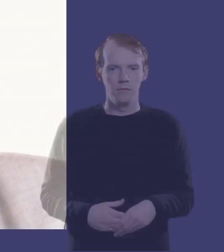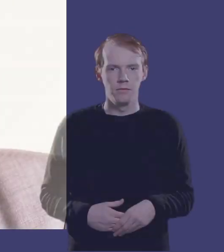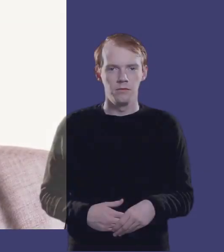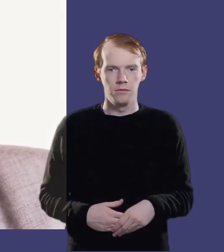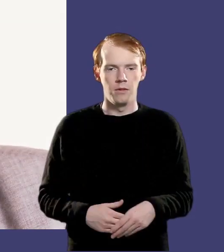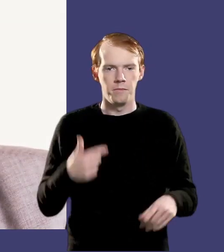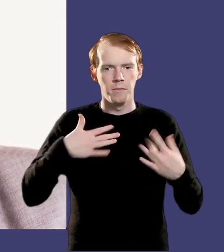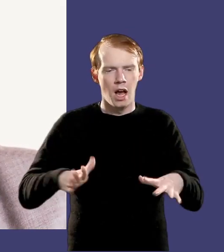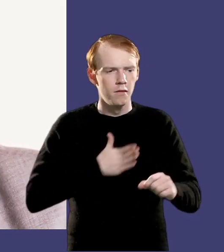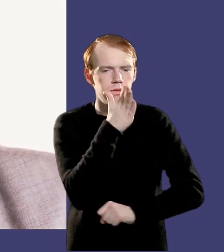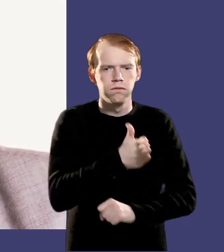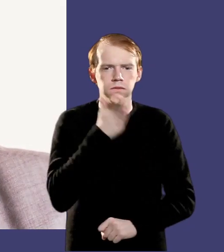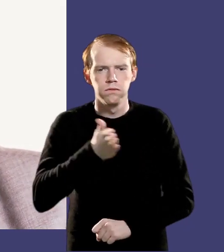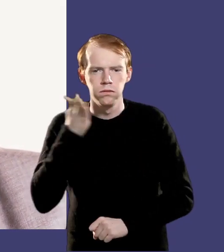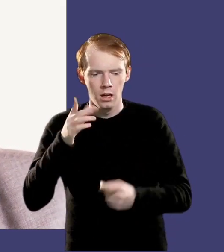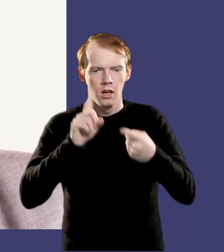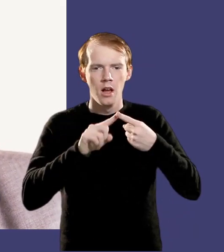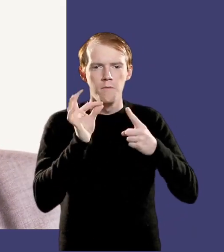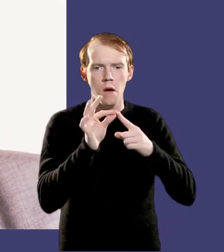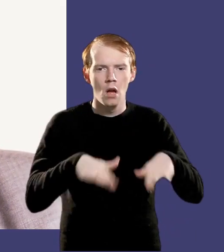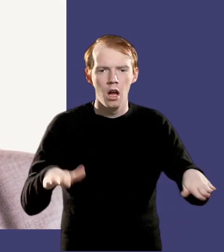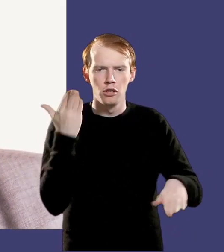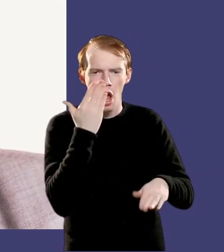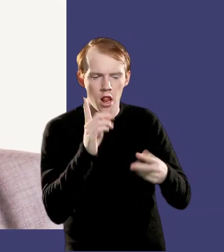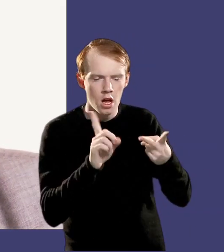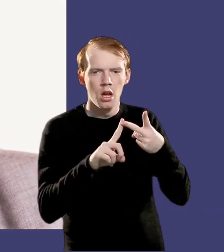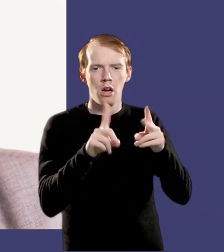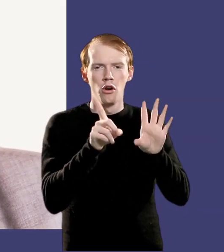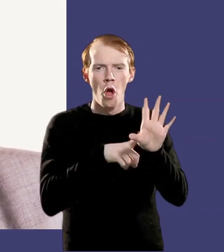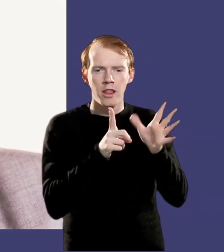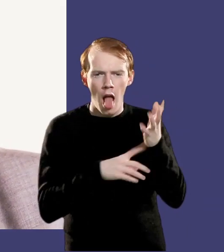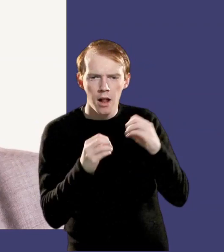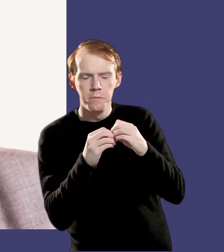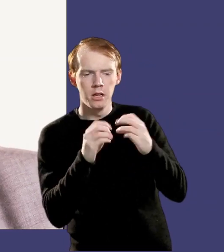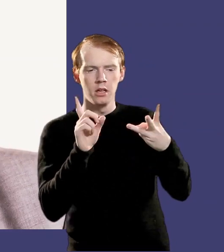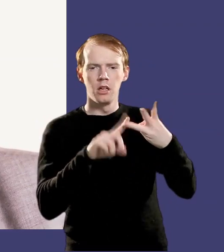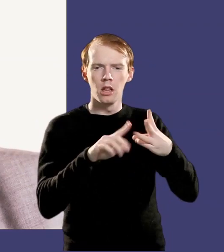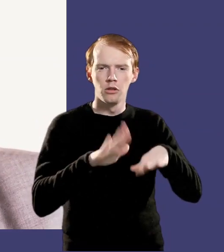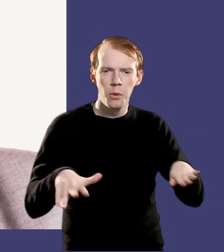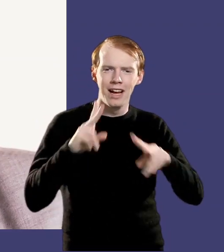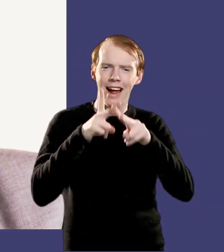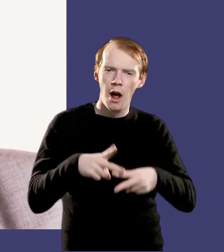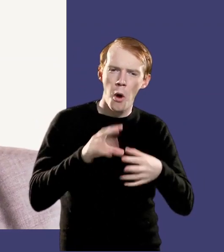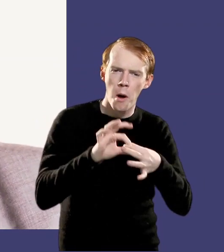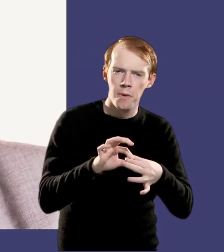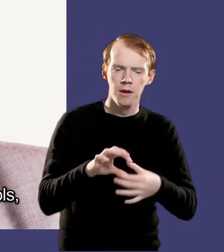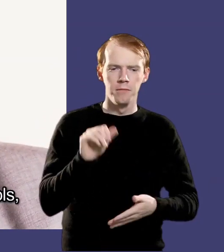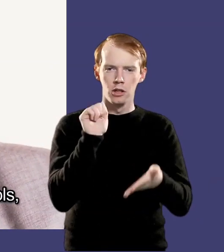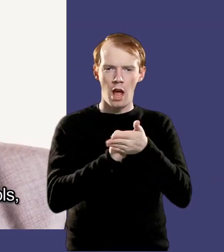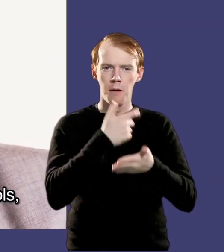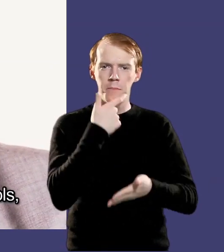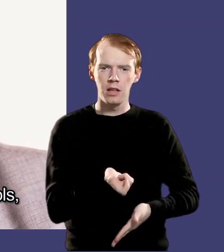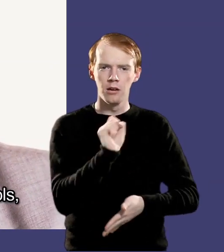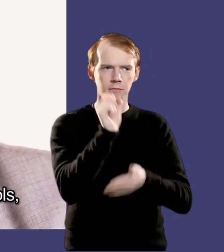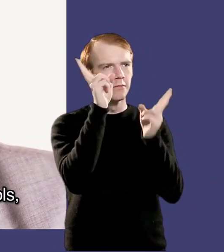A right blether was my way of making sure that I heard the views and opinions of school-aged children on things that mattered to